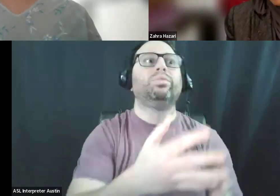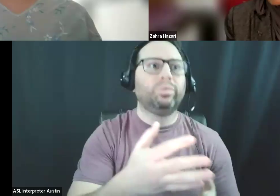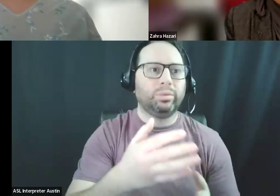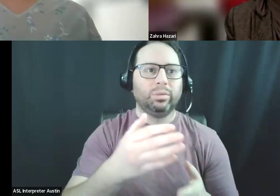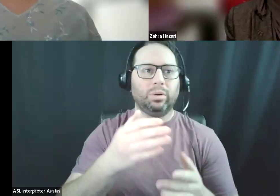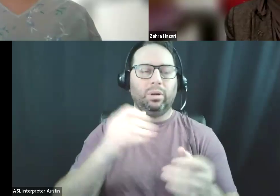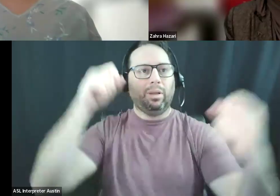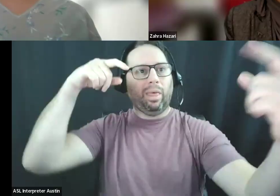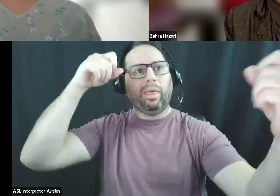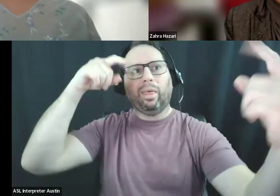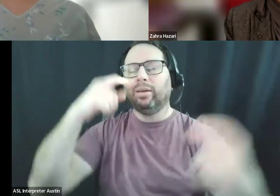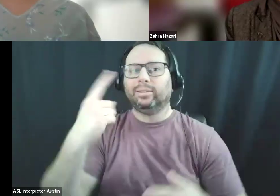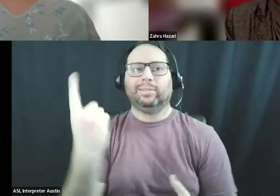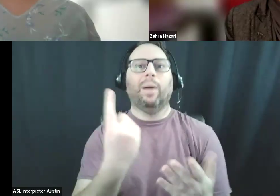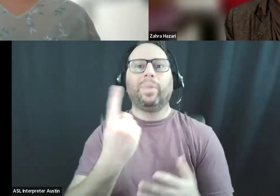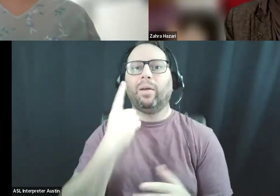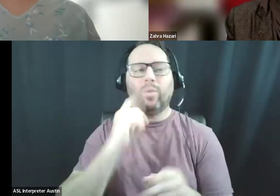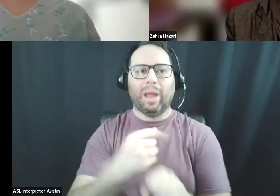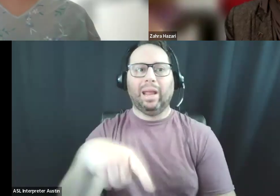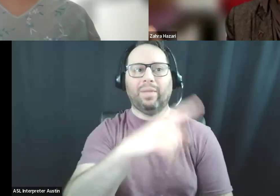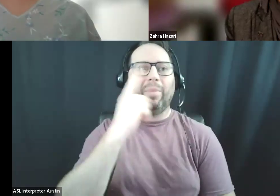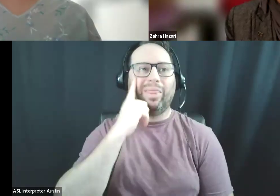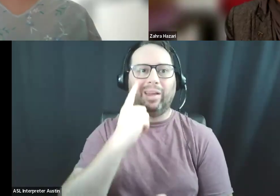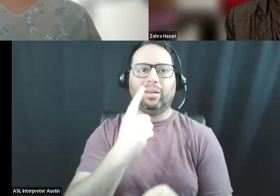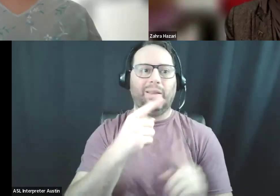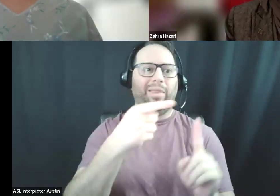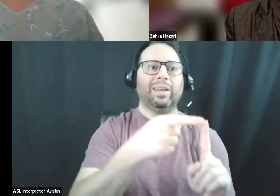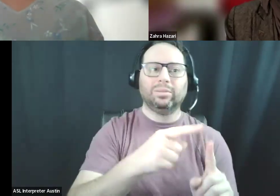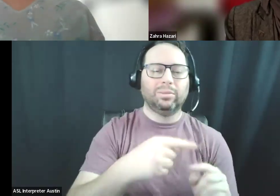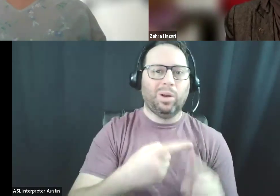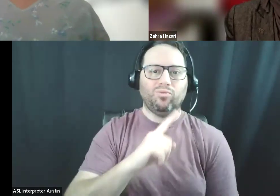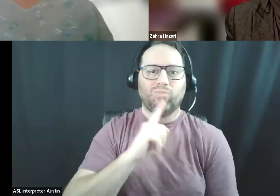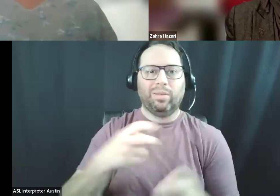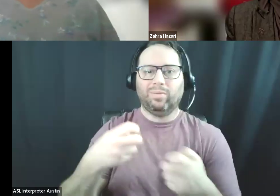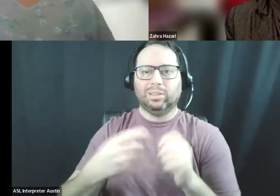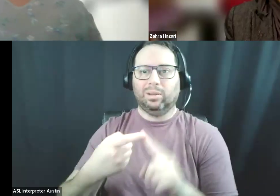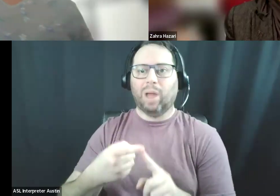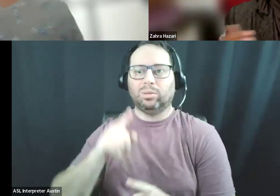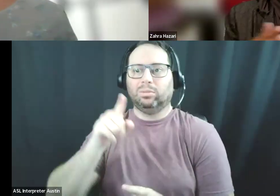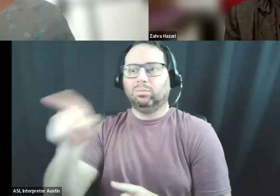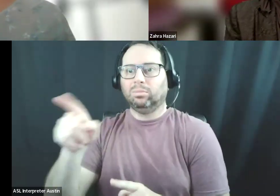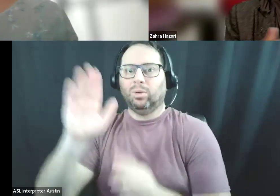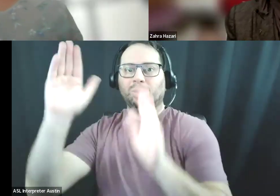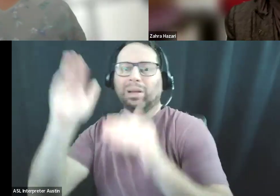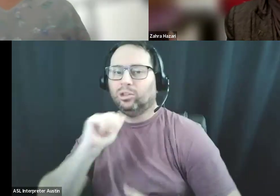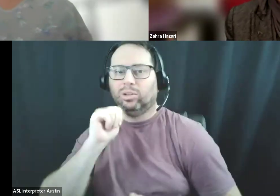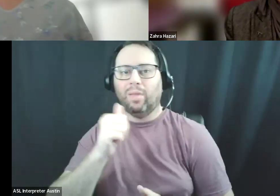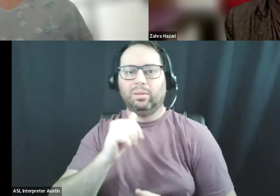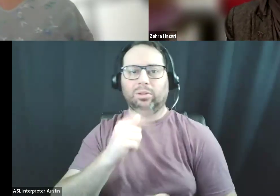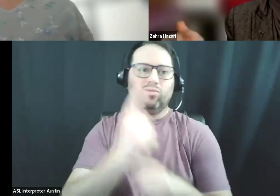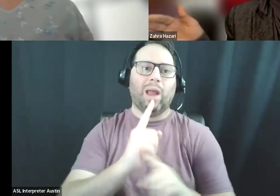somewhere, and yeah, it could be also from the broader society as well, like media, etc. But what we found is their